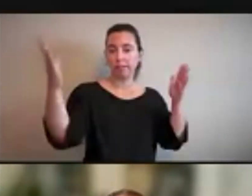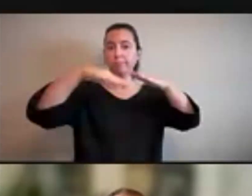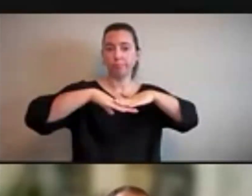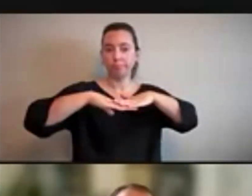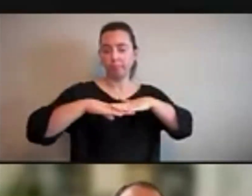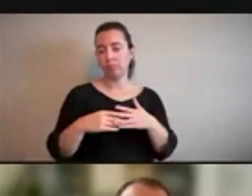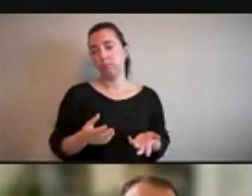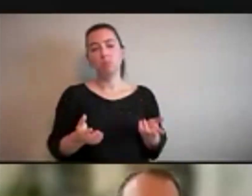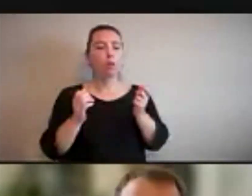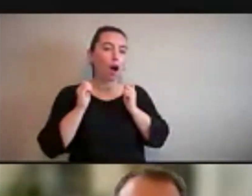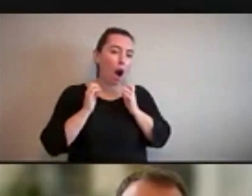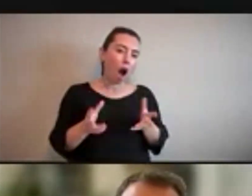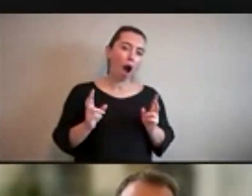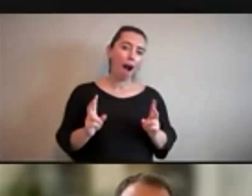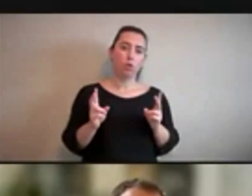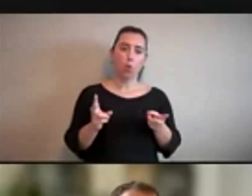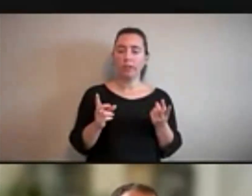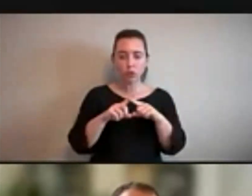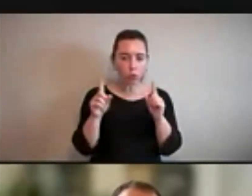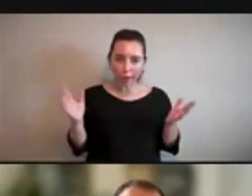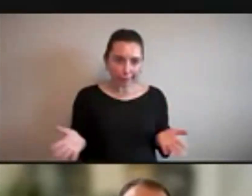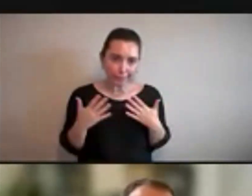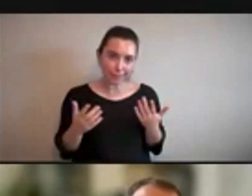and of course there are people who ignore,